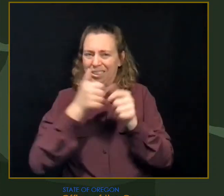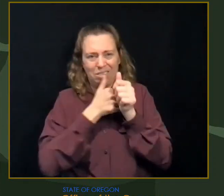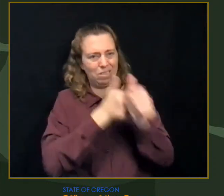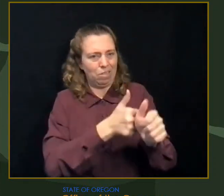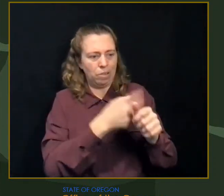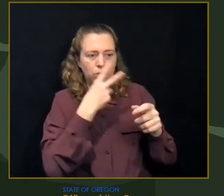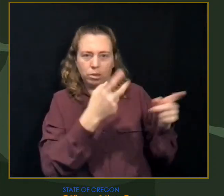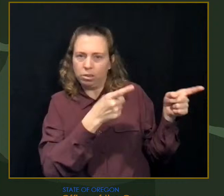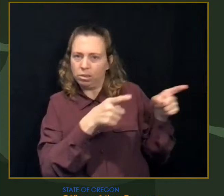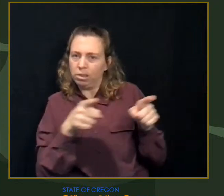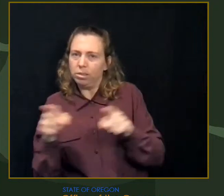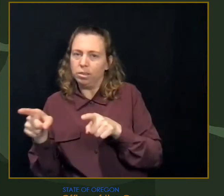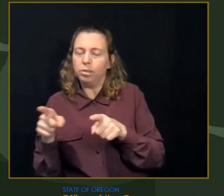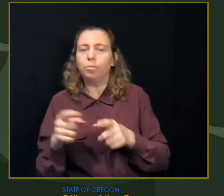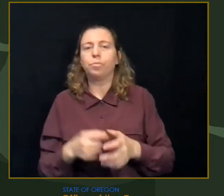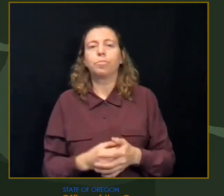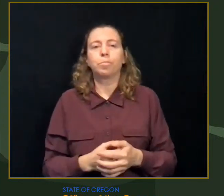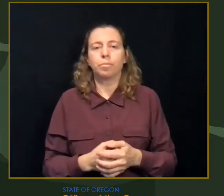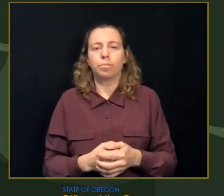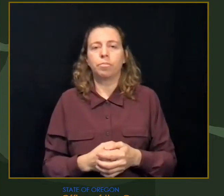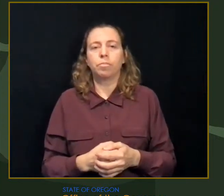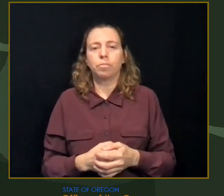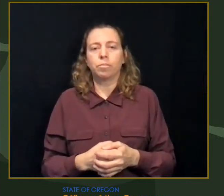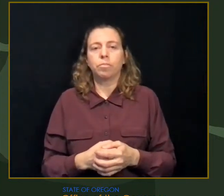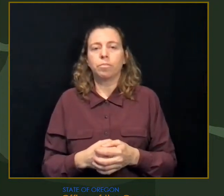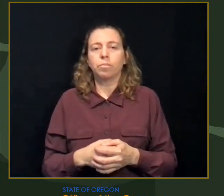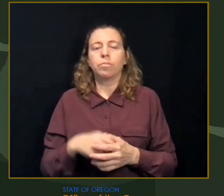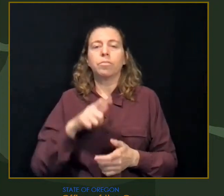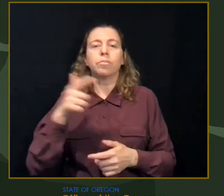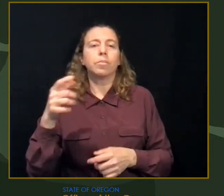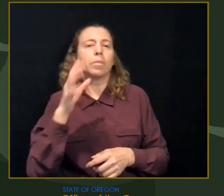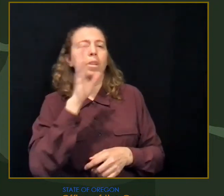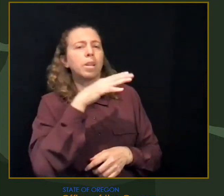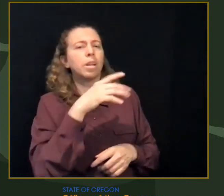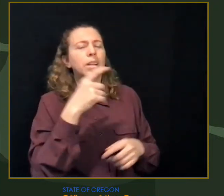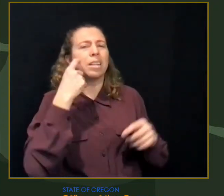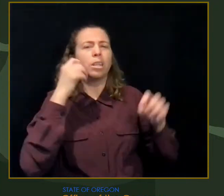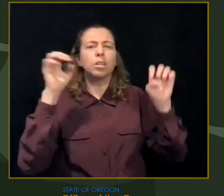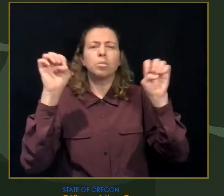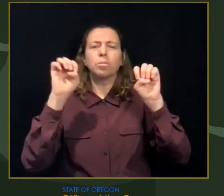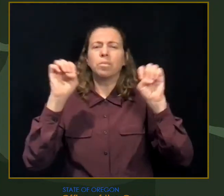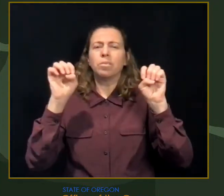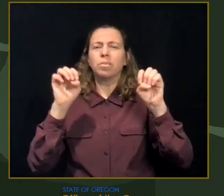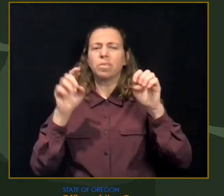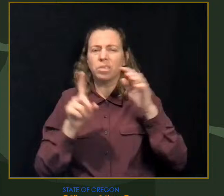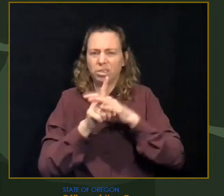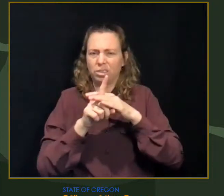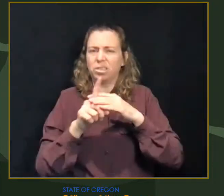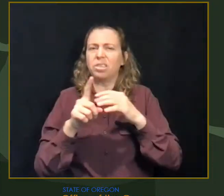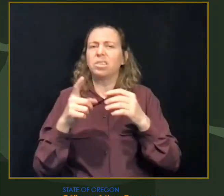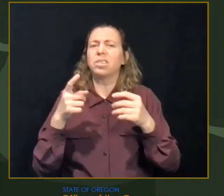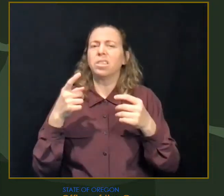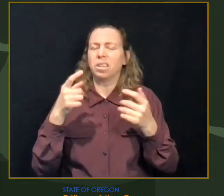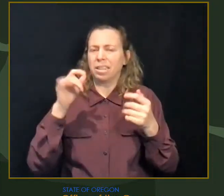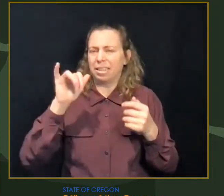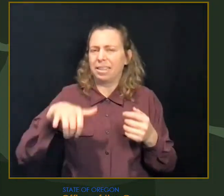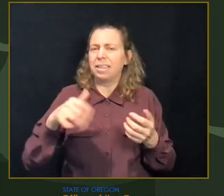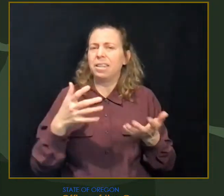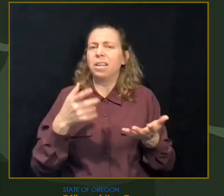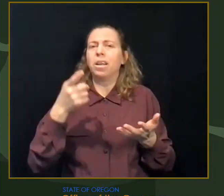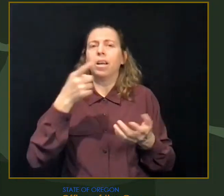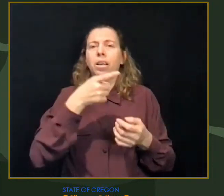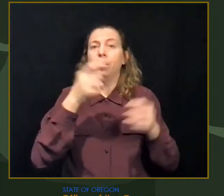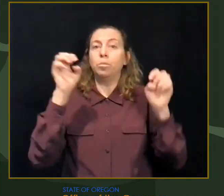you can do against people who are obstructing vaccination centers? We will certainly look at what